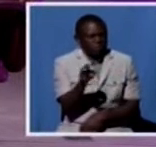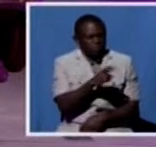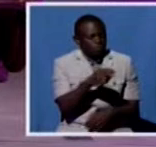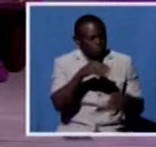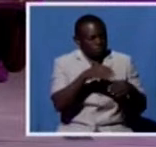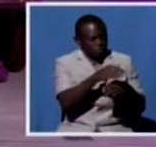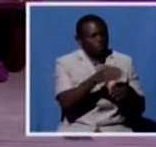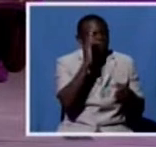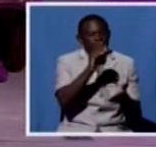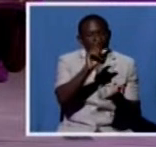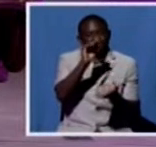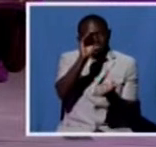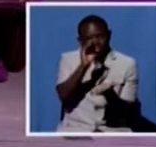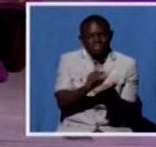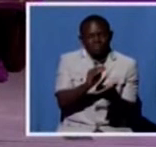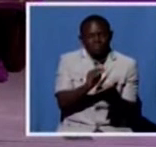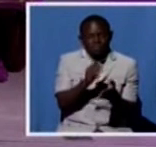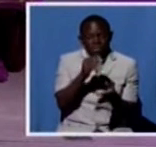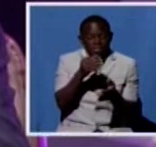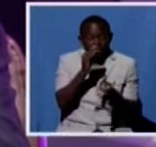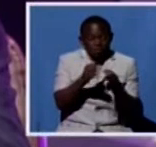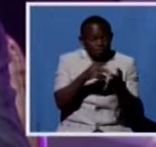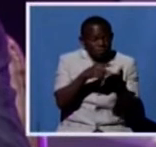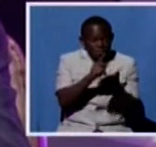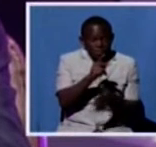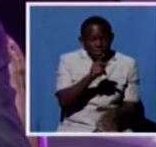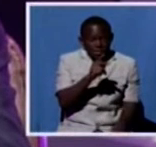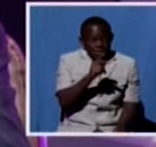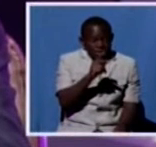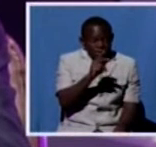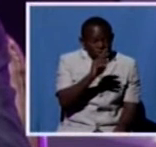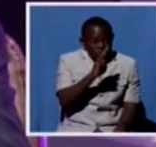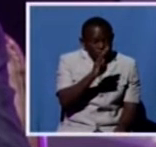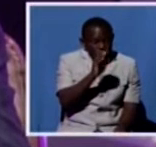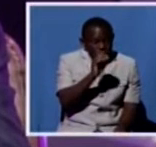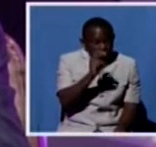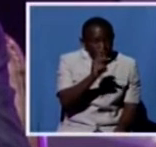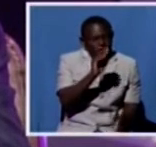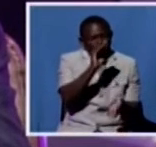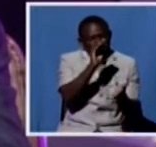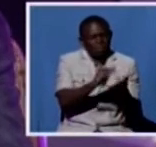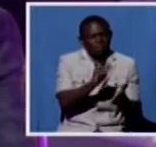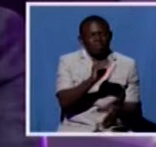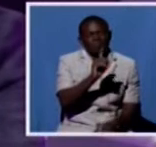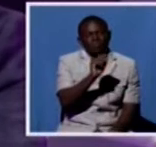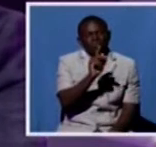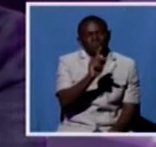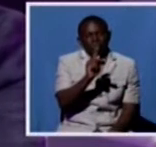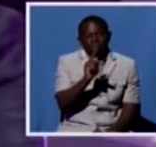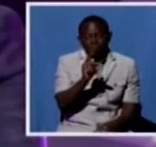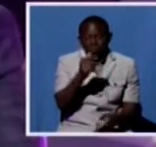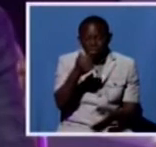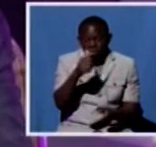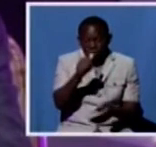40 kwacha, they pay a 10 kwacha. So that is the local user discount. Then we've got the frequent user discount. So if you live in